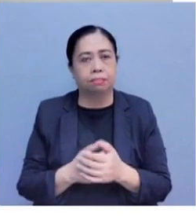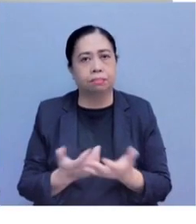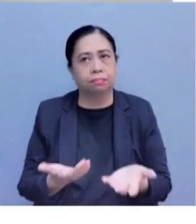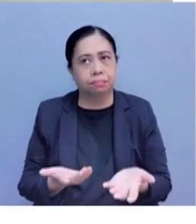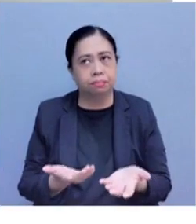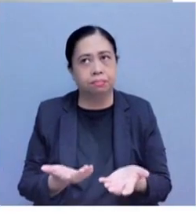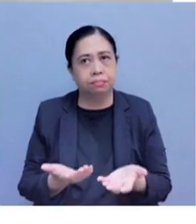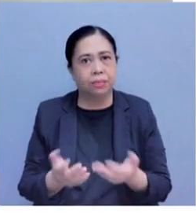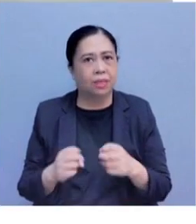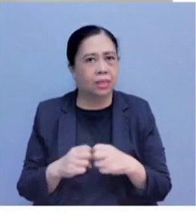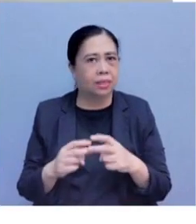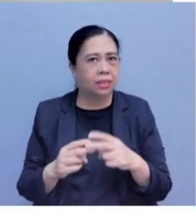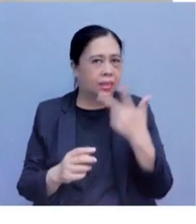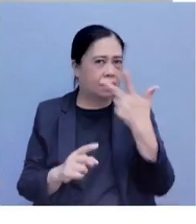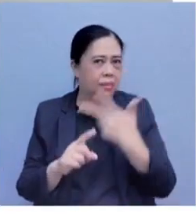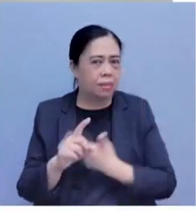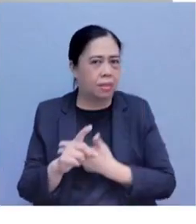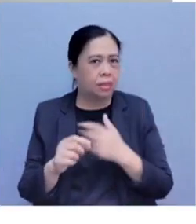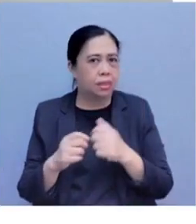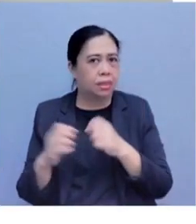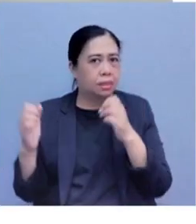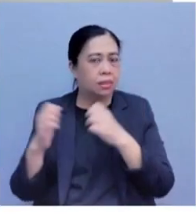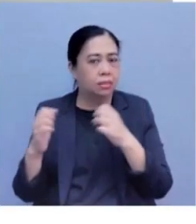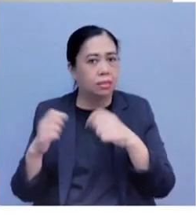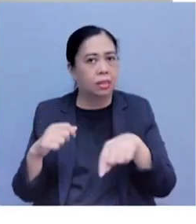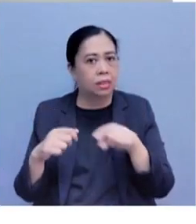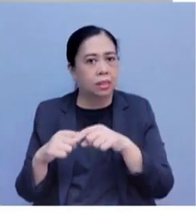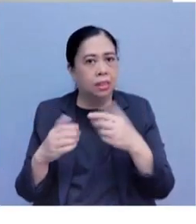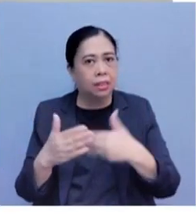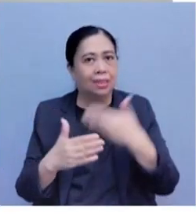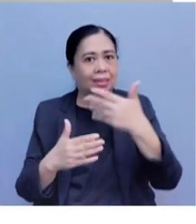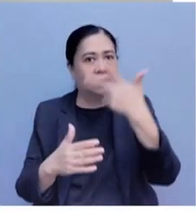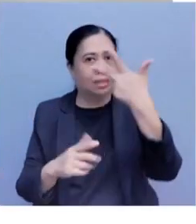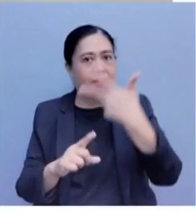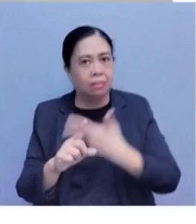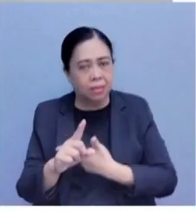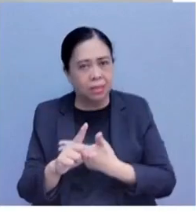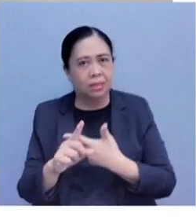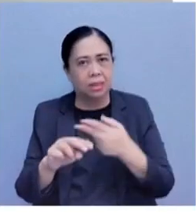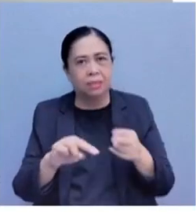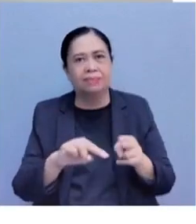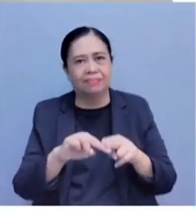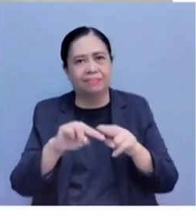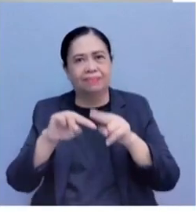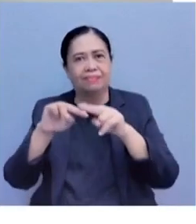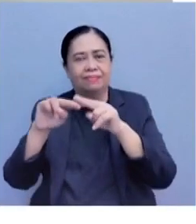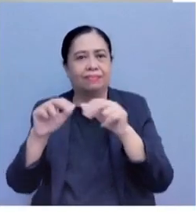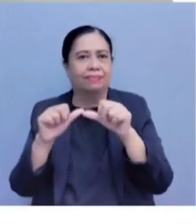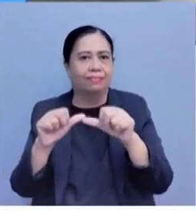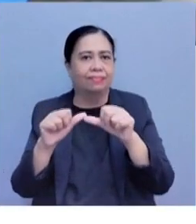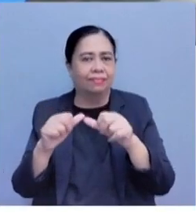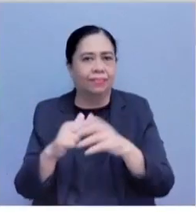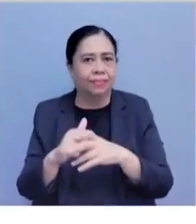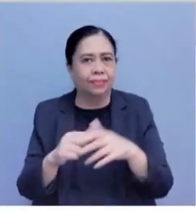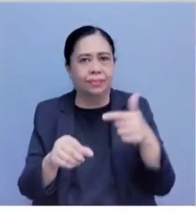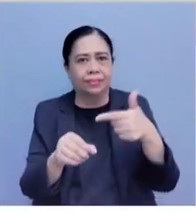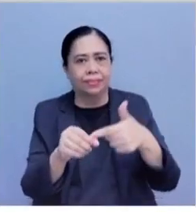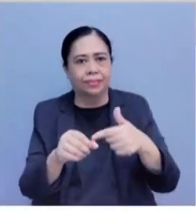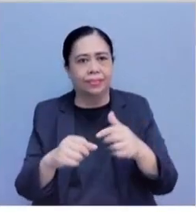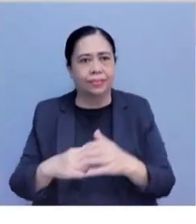kahit tatlong buwan lang, kasi ang expected nito is the next 3 months medyo mataas pa rin ang presyo ng gas. Hindi